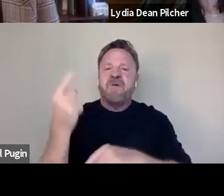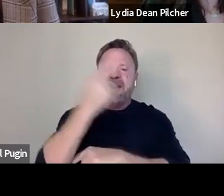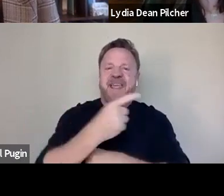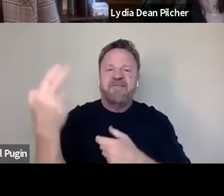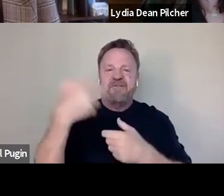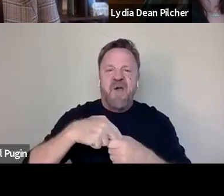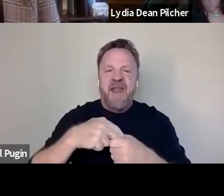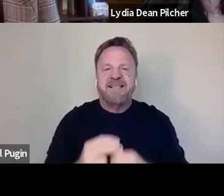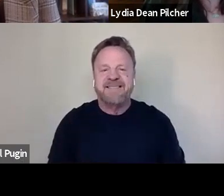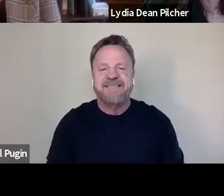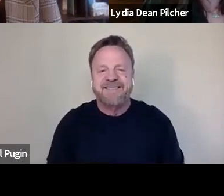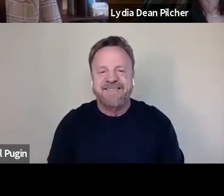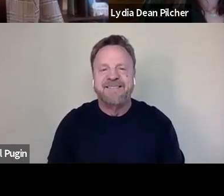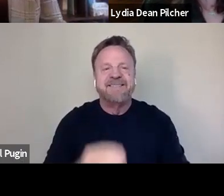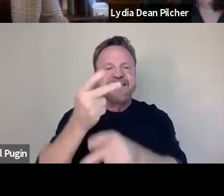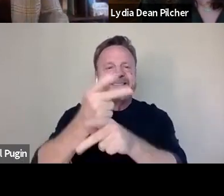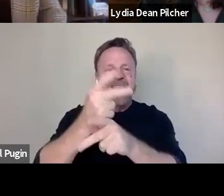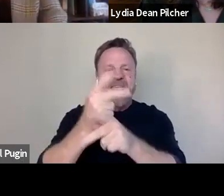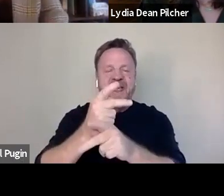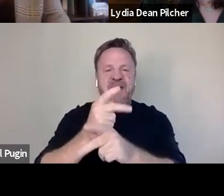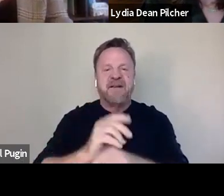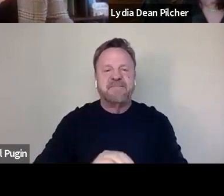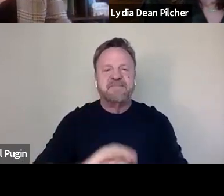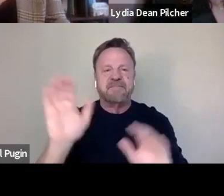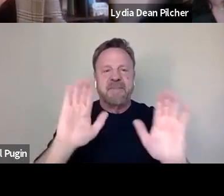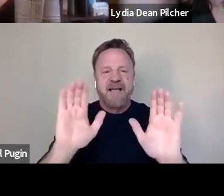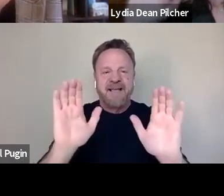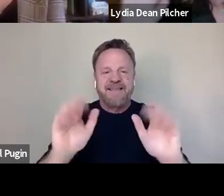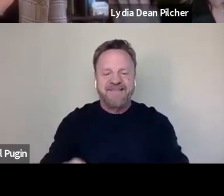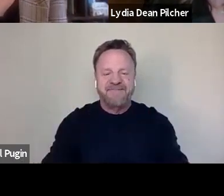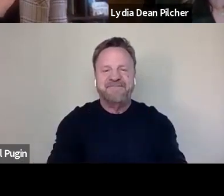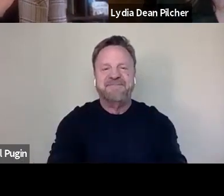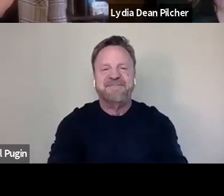Take care, everybody. Thanks so much. Bye. Thank you.